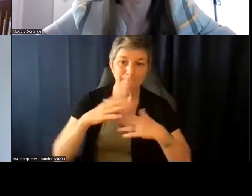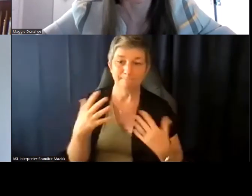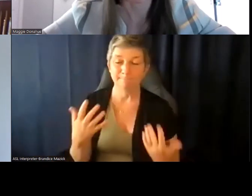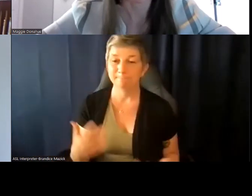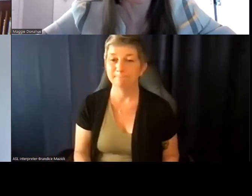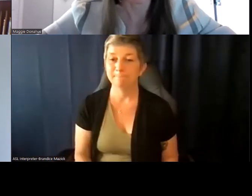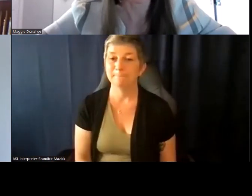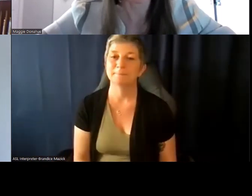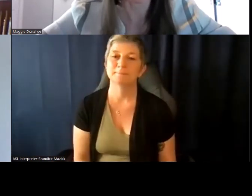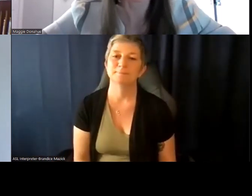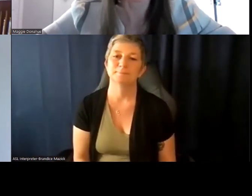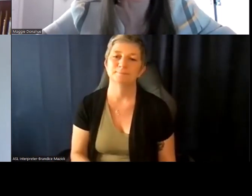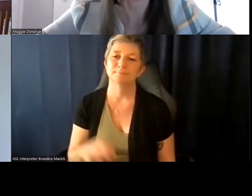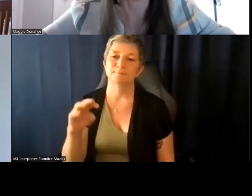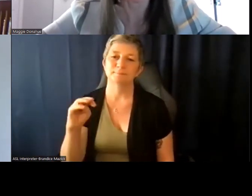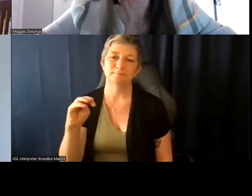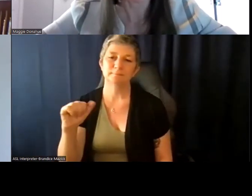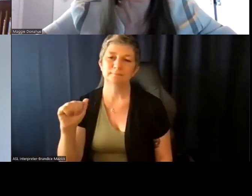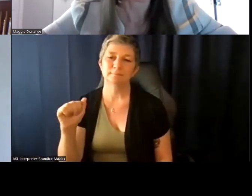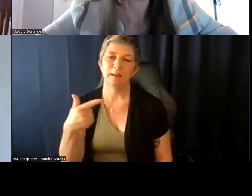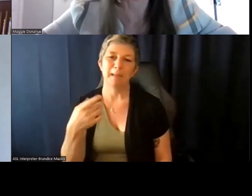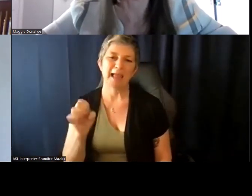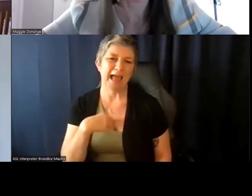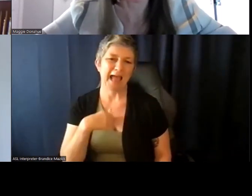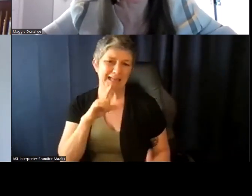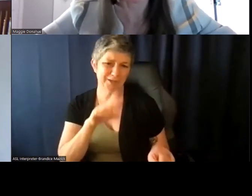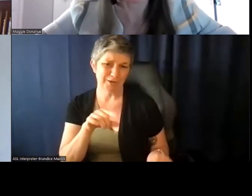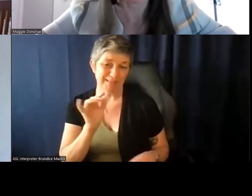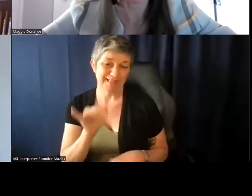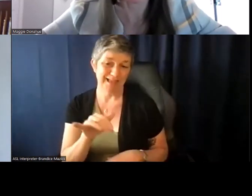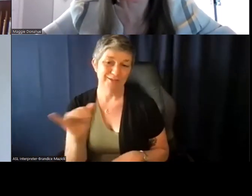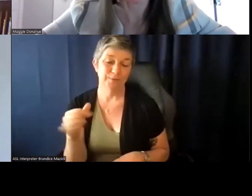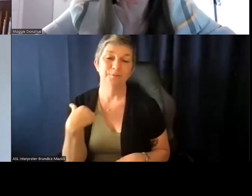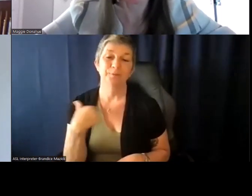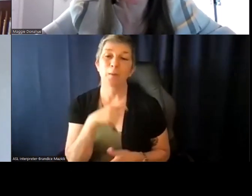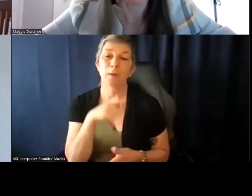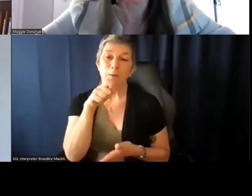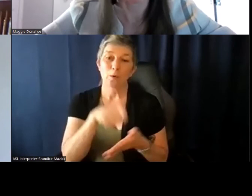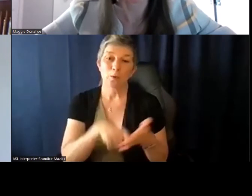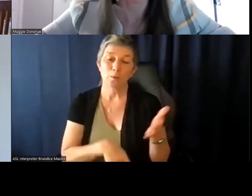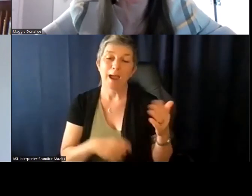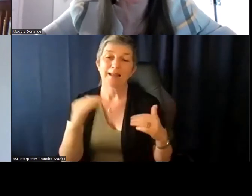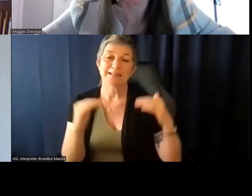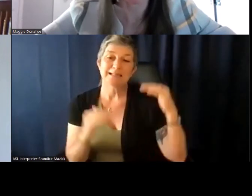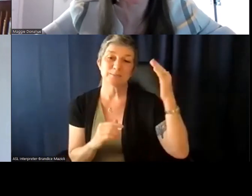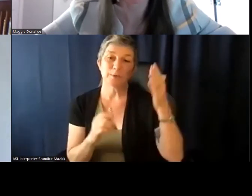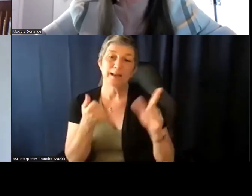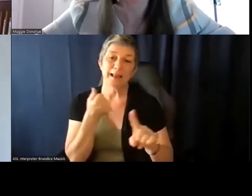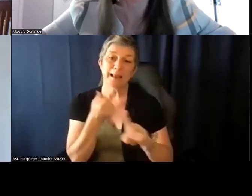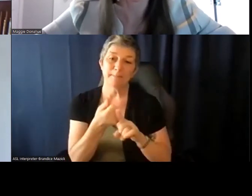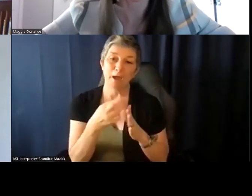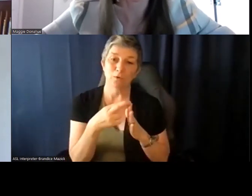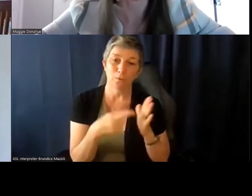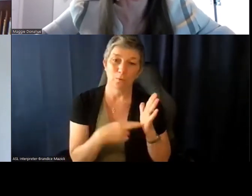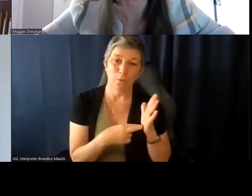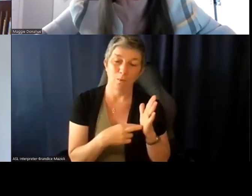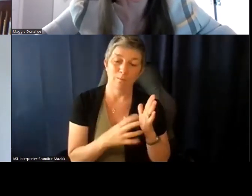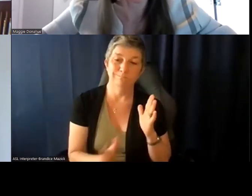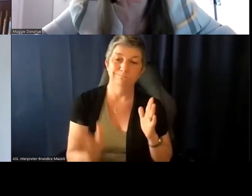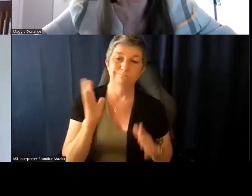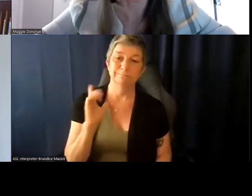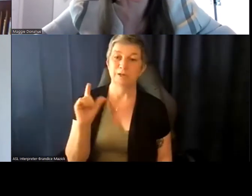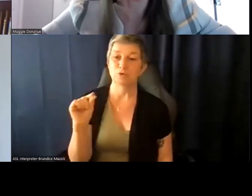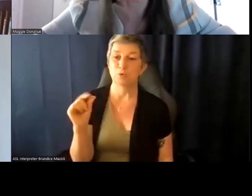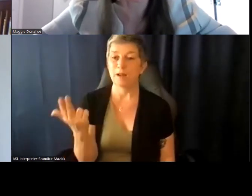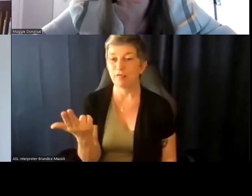So I can touch on this too. When we were writing the disparate impact rule back in